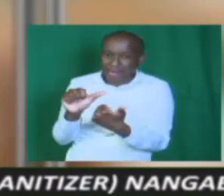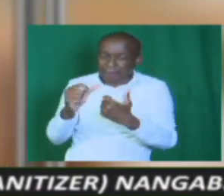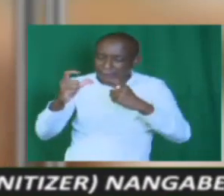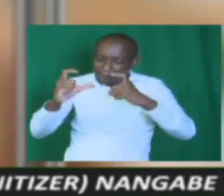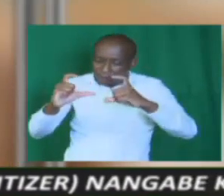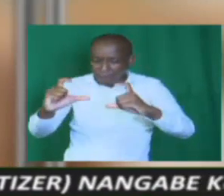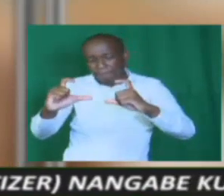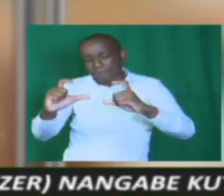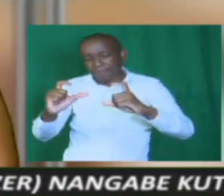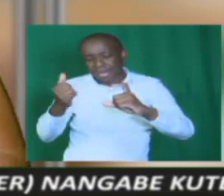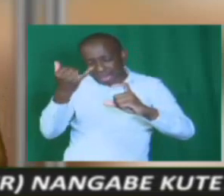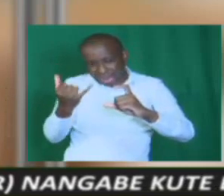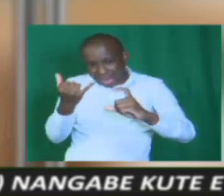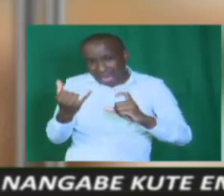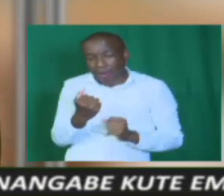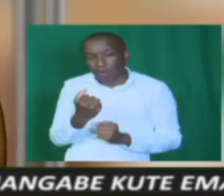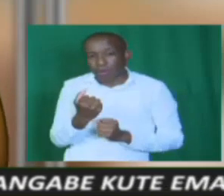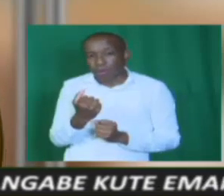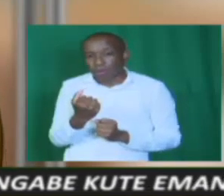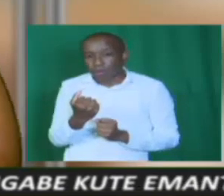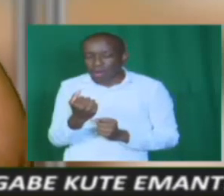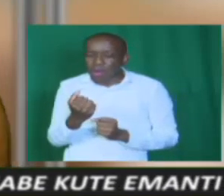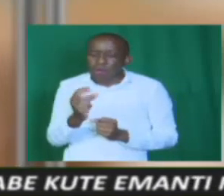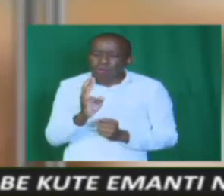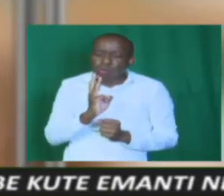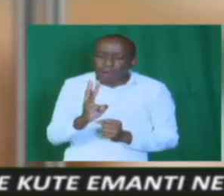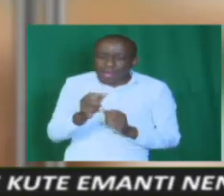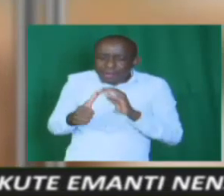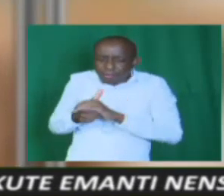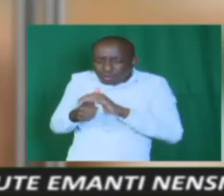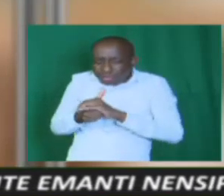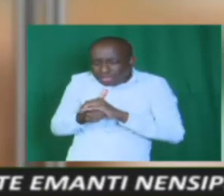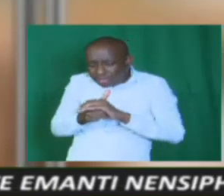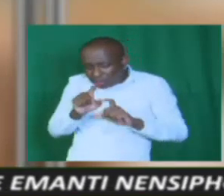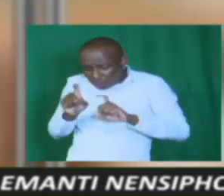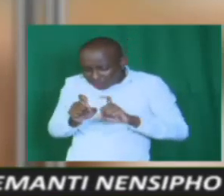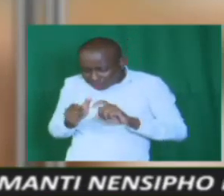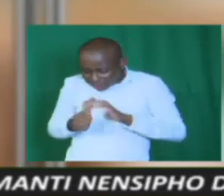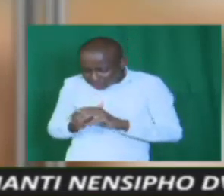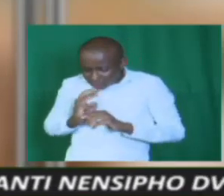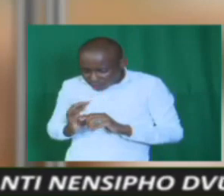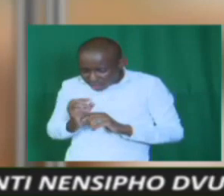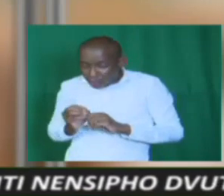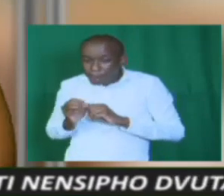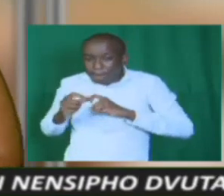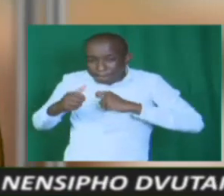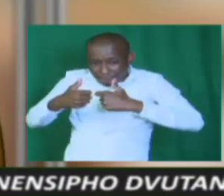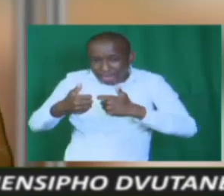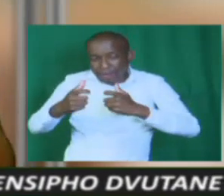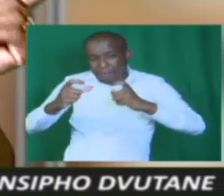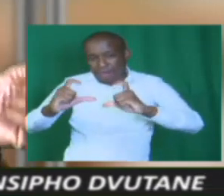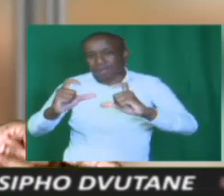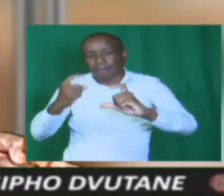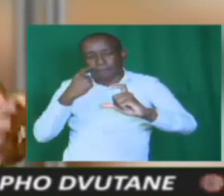find the region where the keyword is. Remember, you underline the aspects.